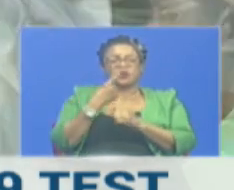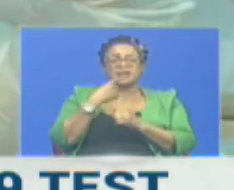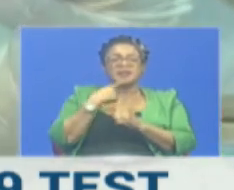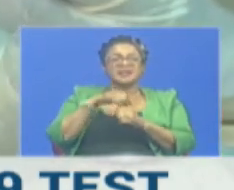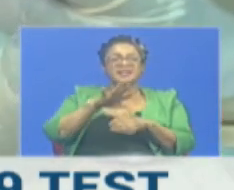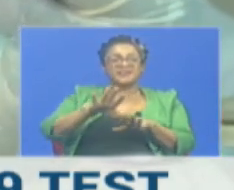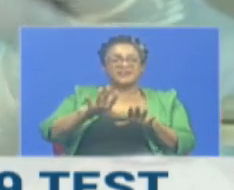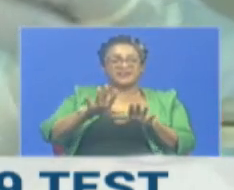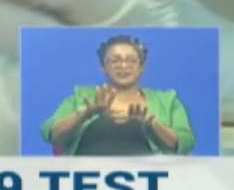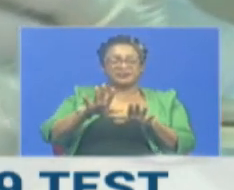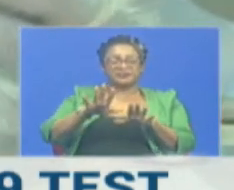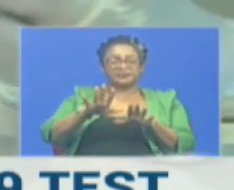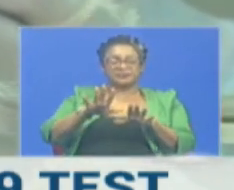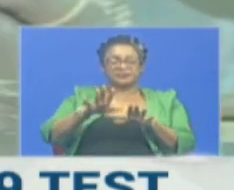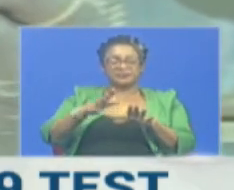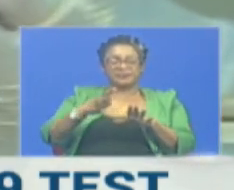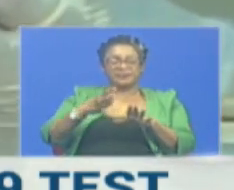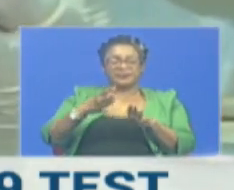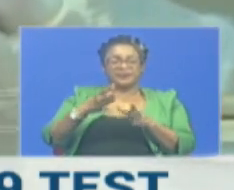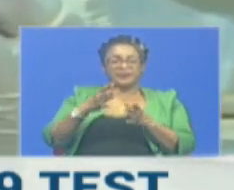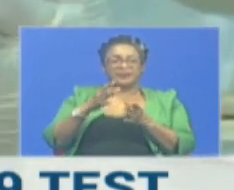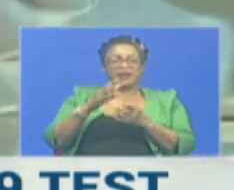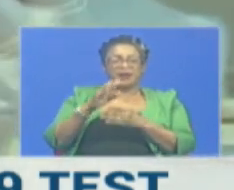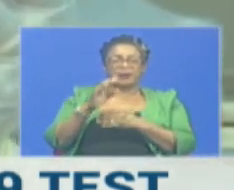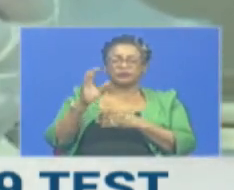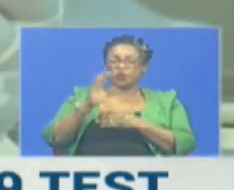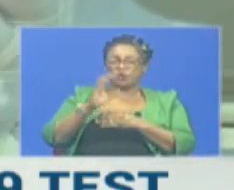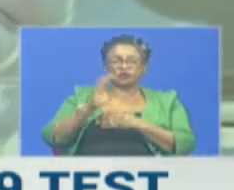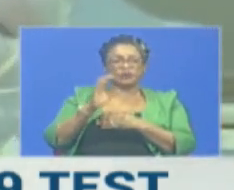the cotton swab plus the half